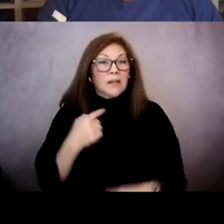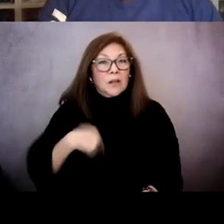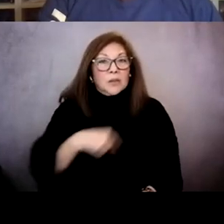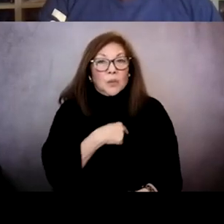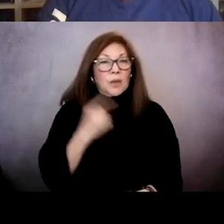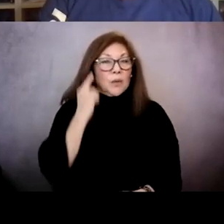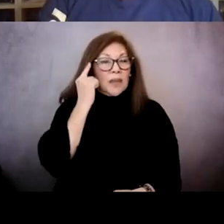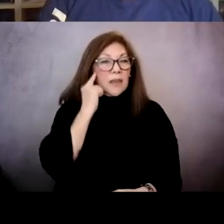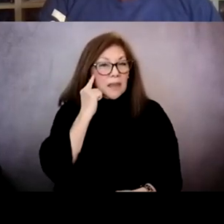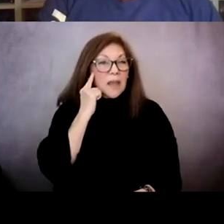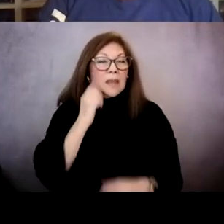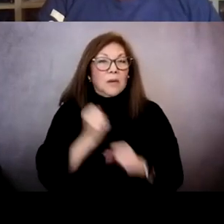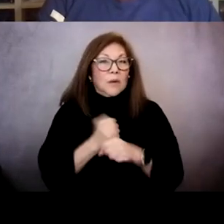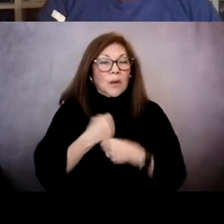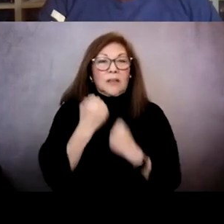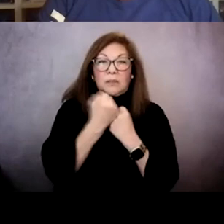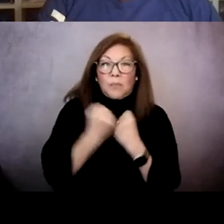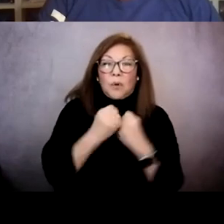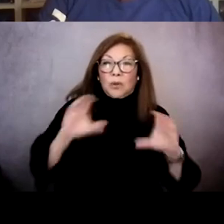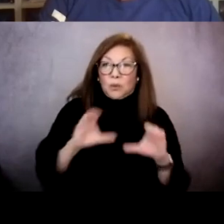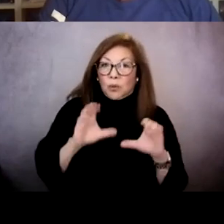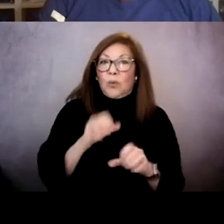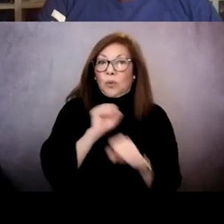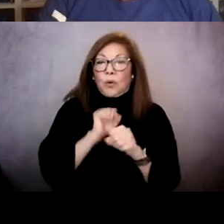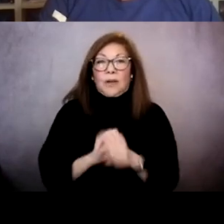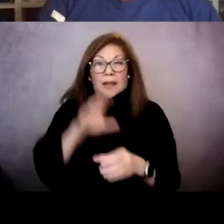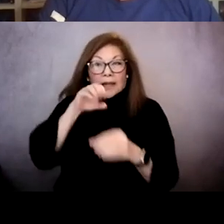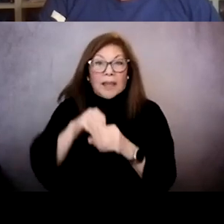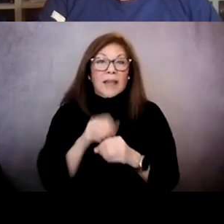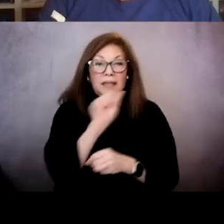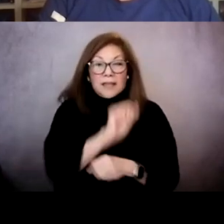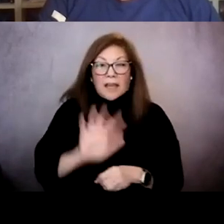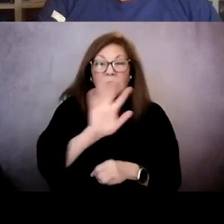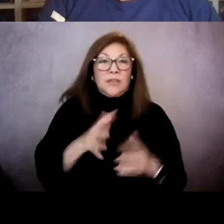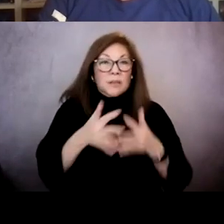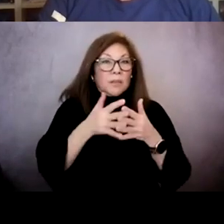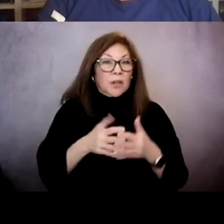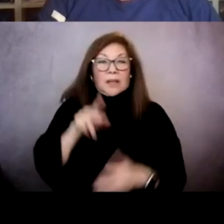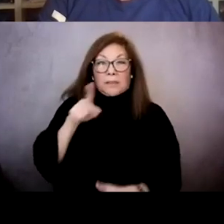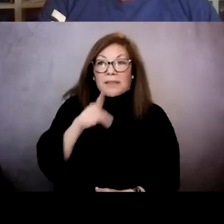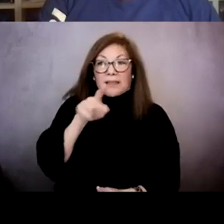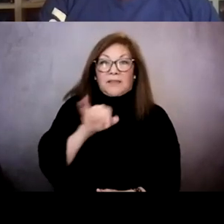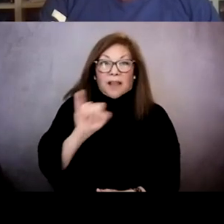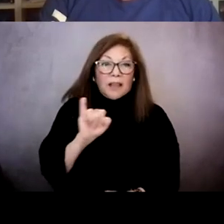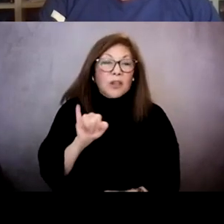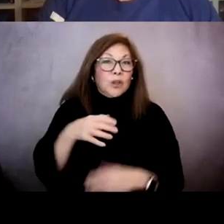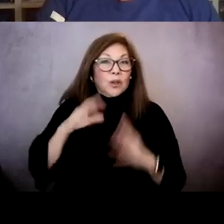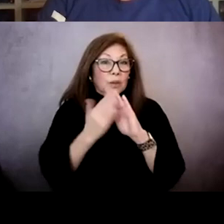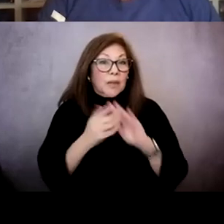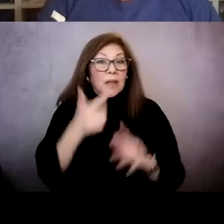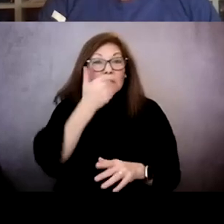create and support and do work that engages Asian American and Pacific Islander communities. But the reality is that because